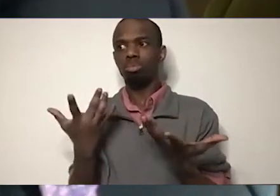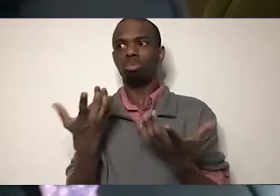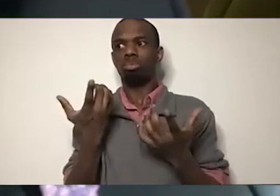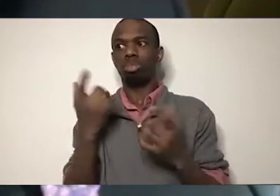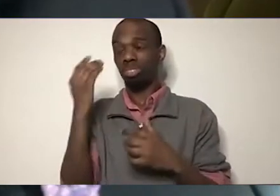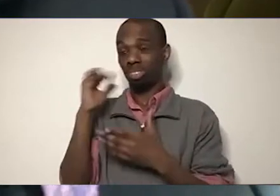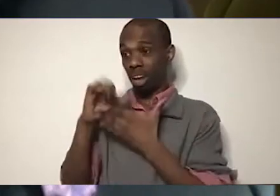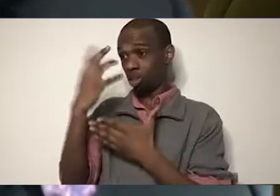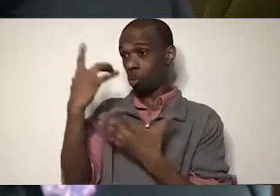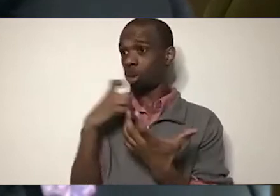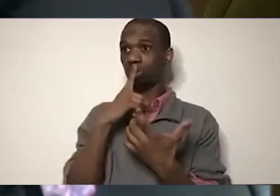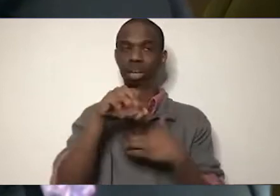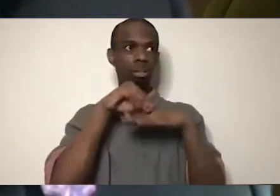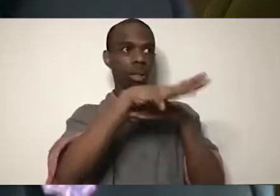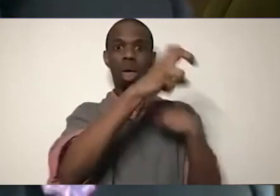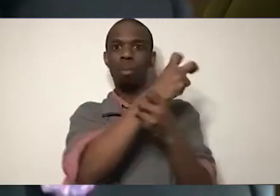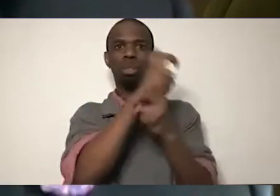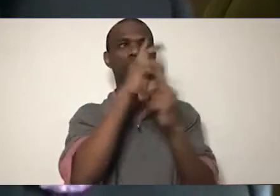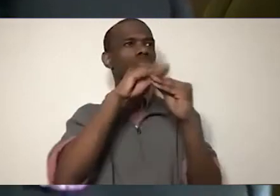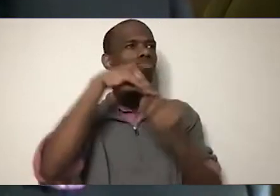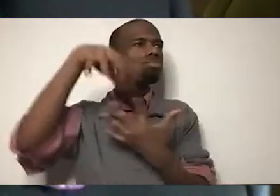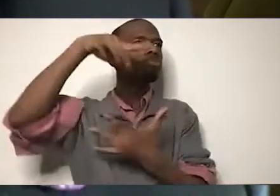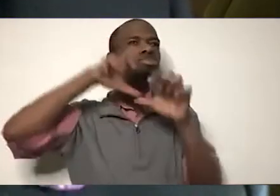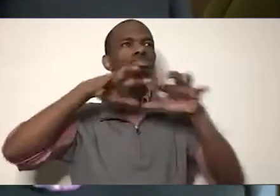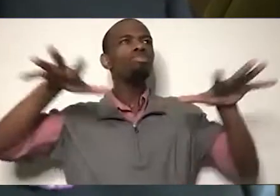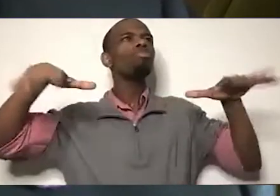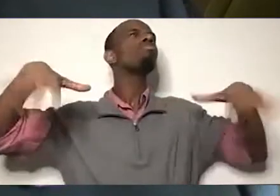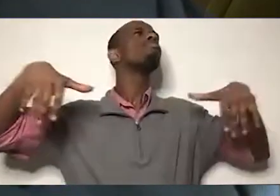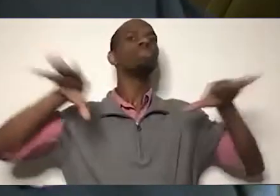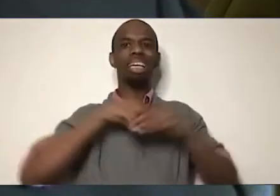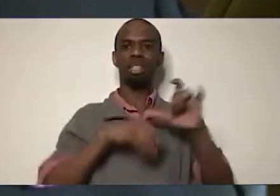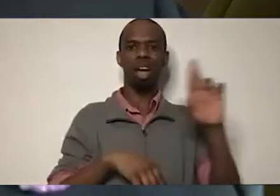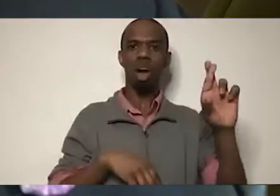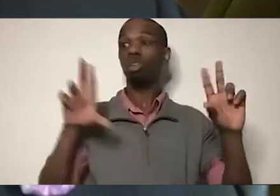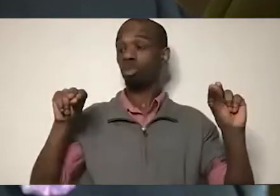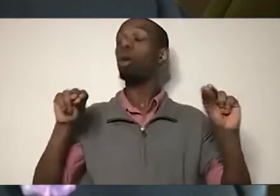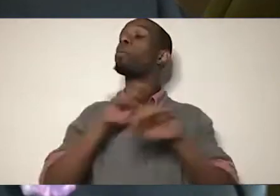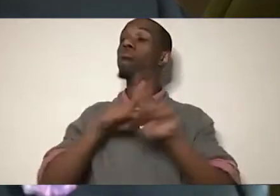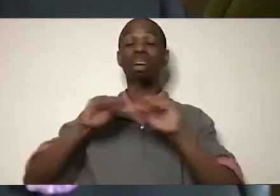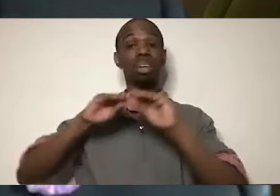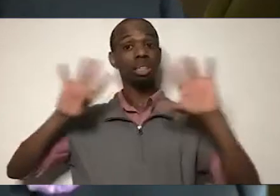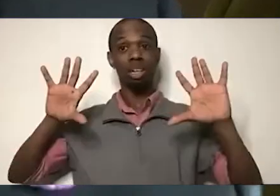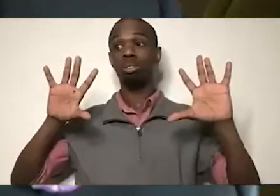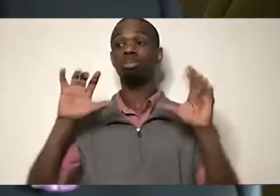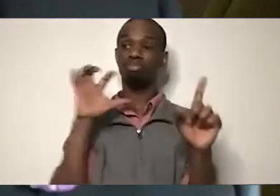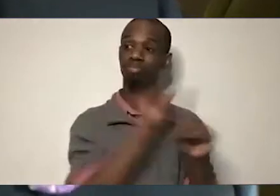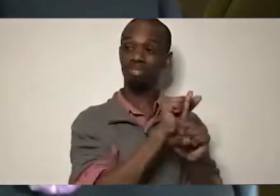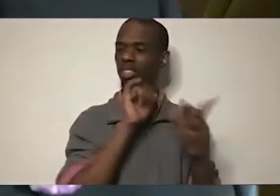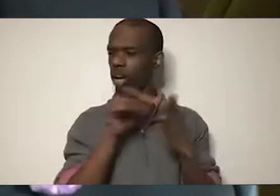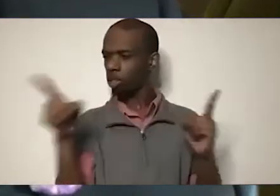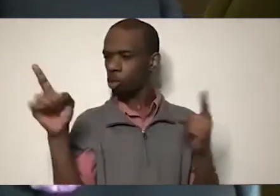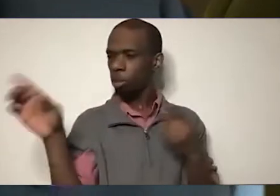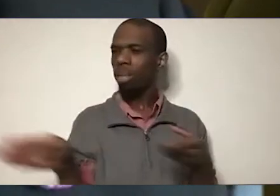remember it's a very American phenomenon, and it's a phenomenon that's been with us since the 17th century. Segregation is to